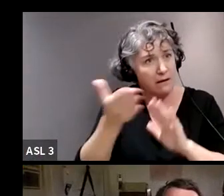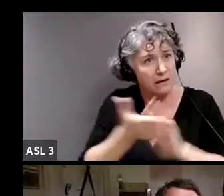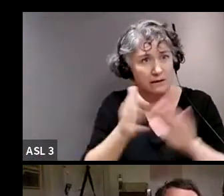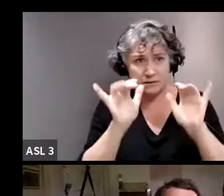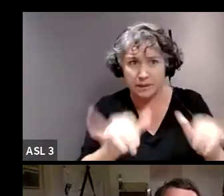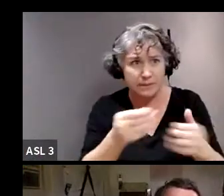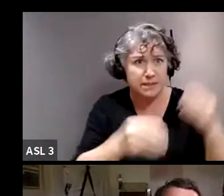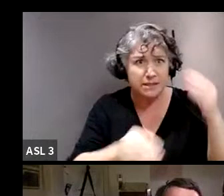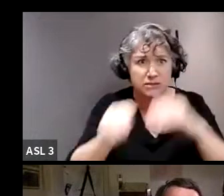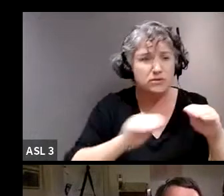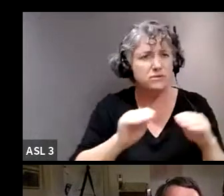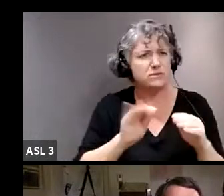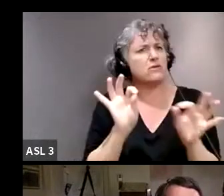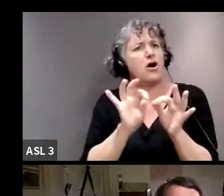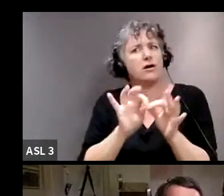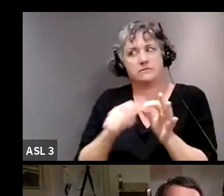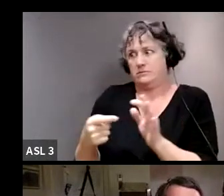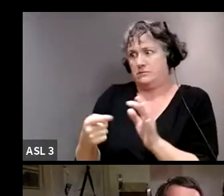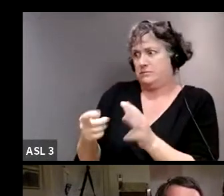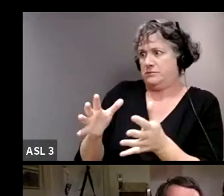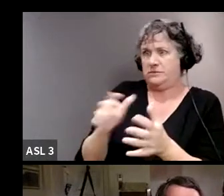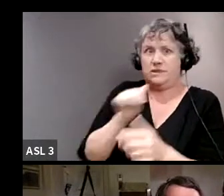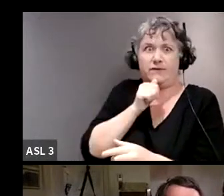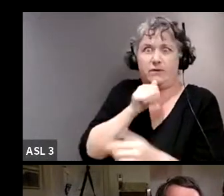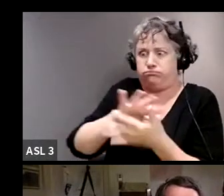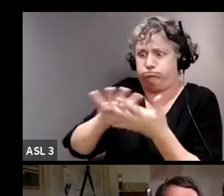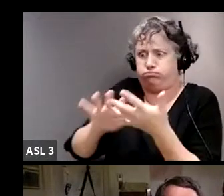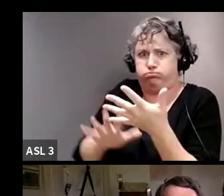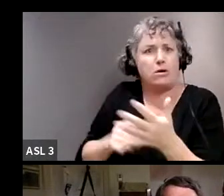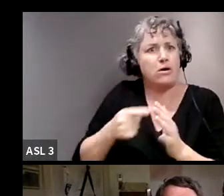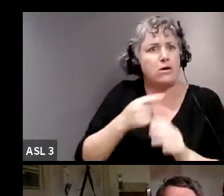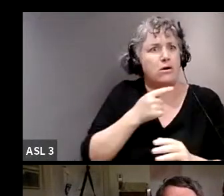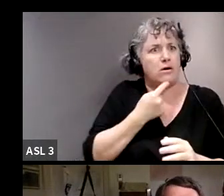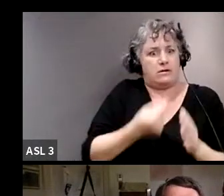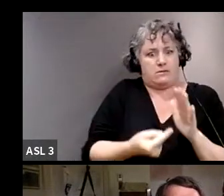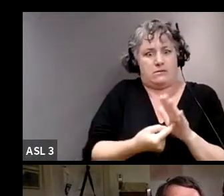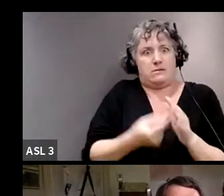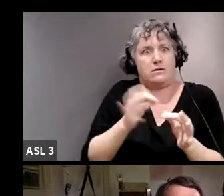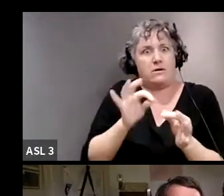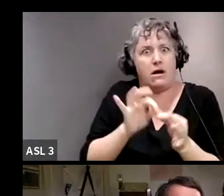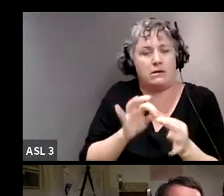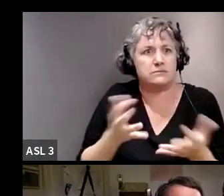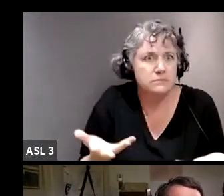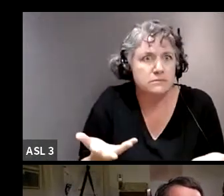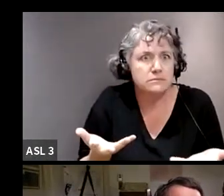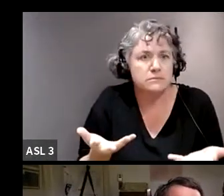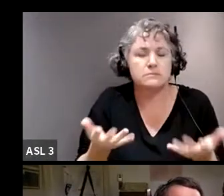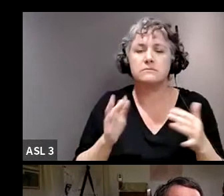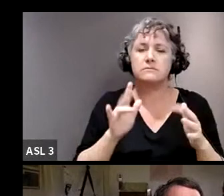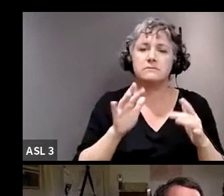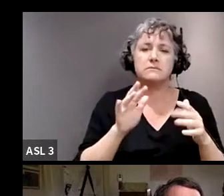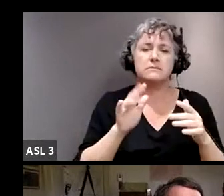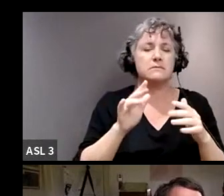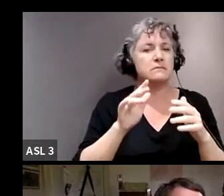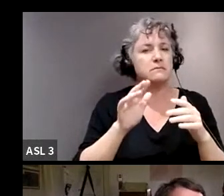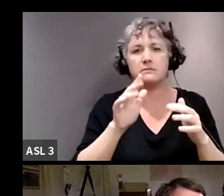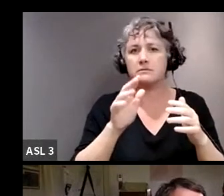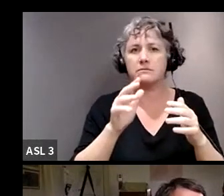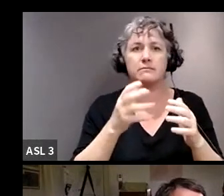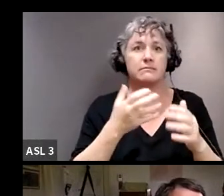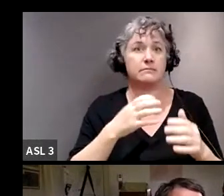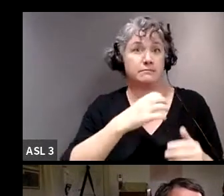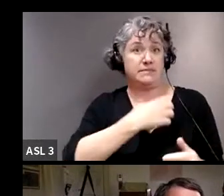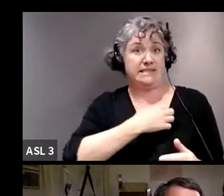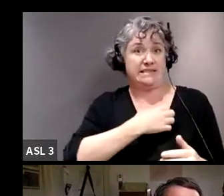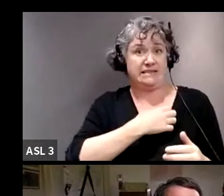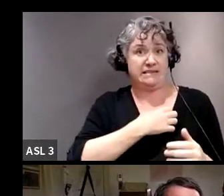is the fact that one of the reasons that alternative the fact is that one of the reasons that alternatives to police are as limited as they are right now